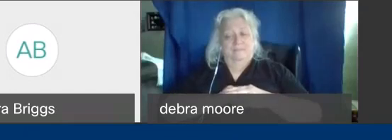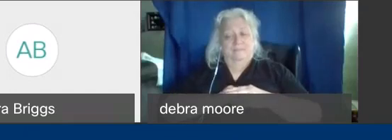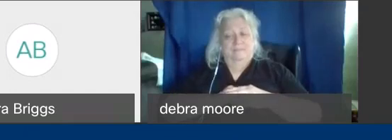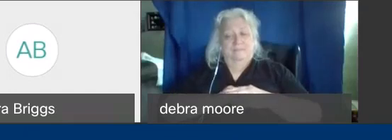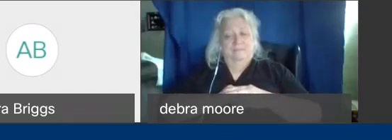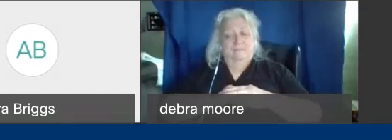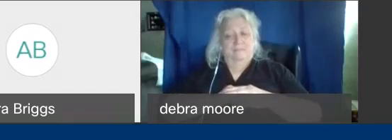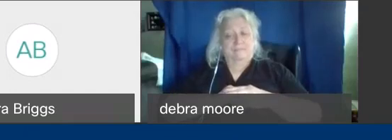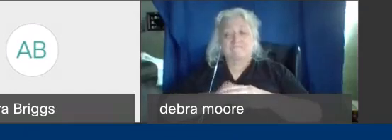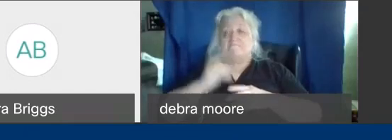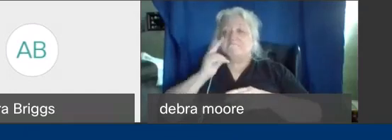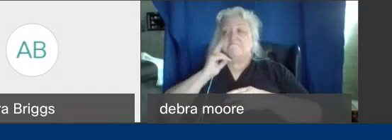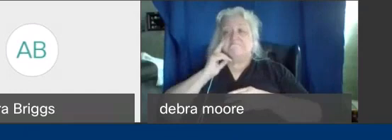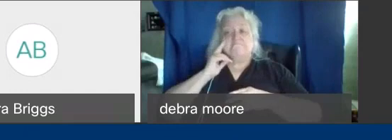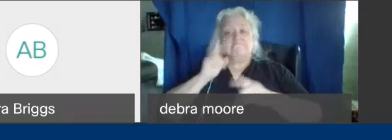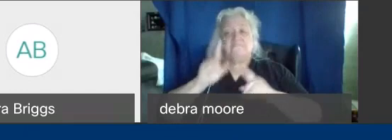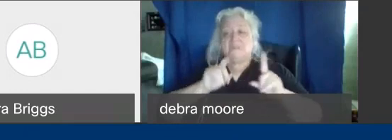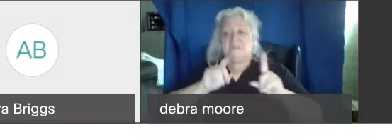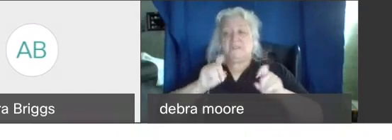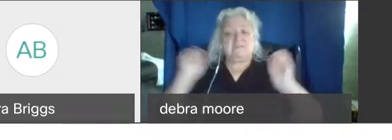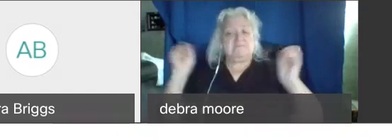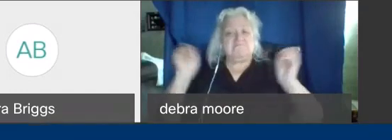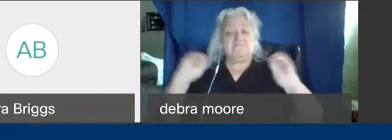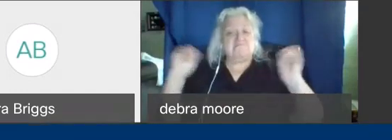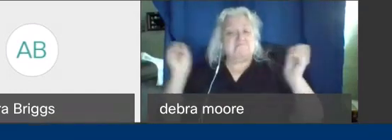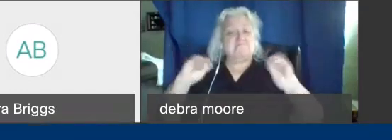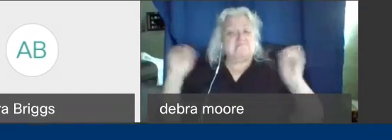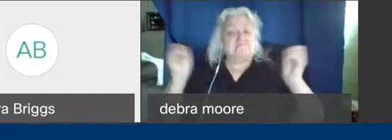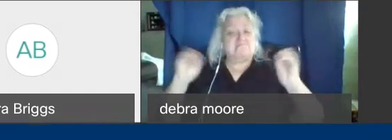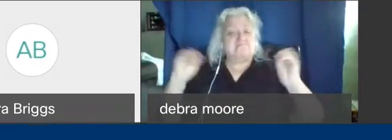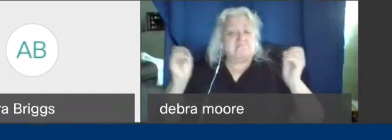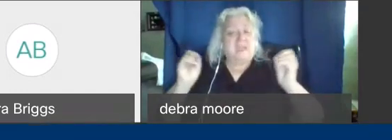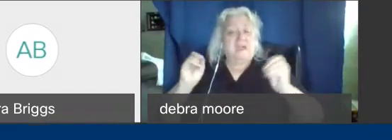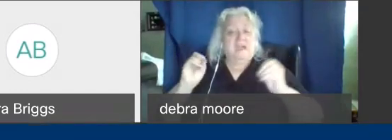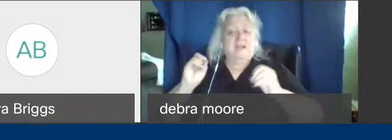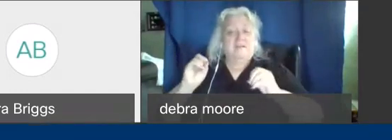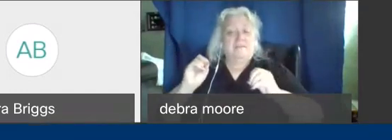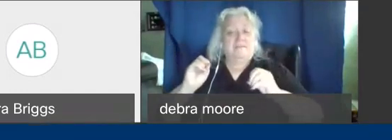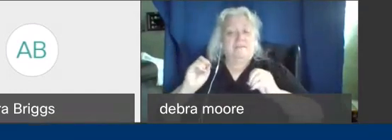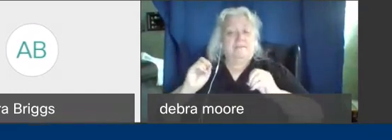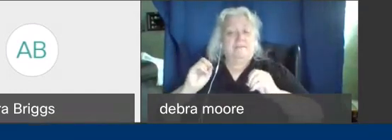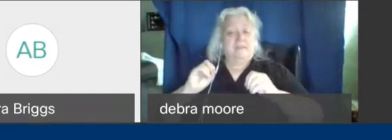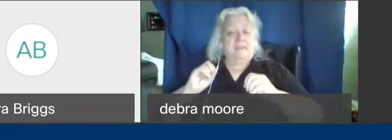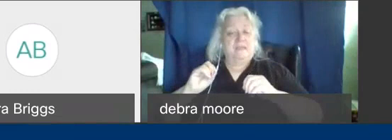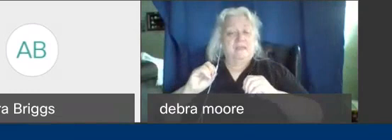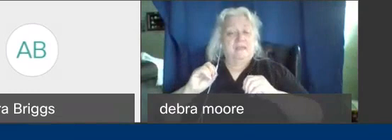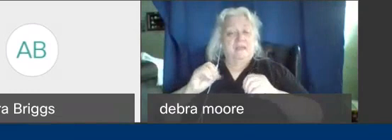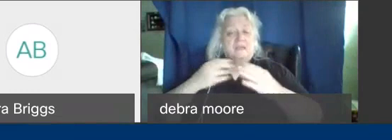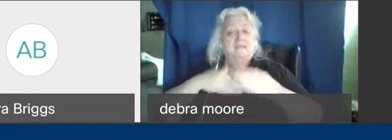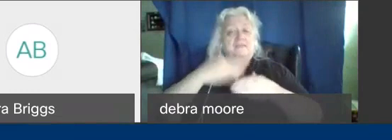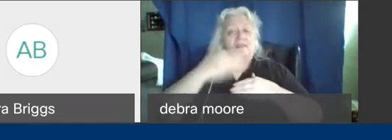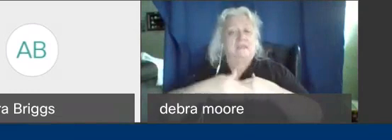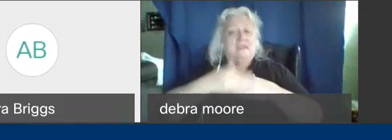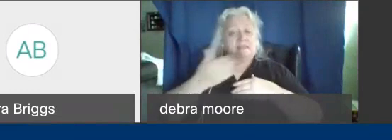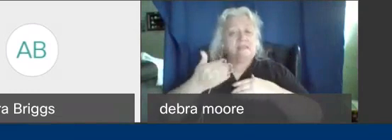Okay, I don't see any questions so far, but if you do have questions, like I said, still put them in the chat. The next task for